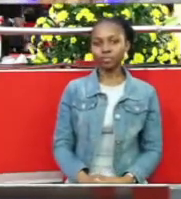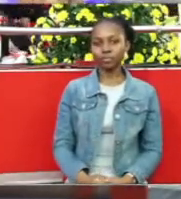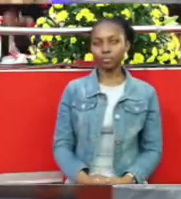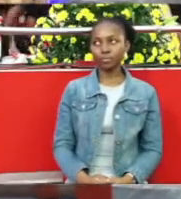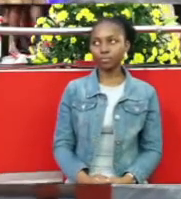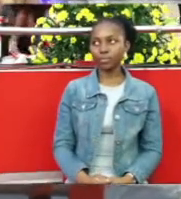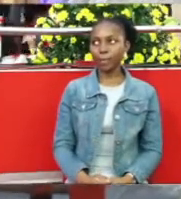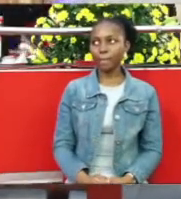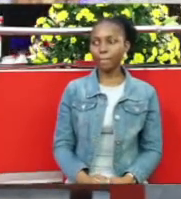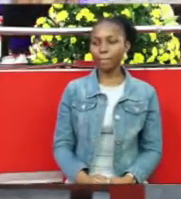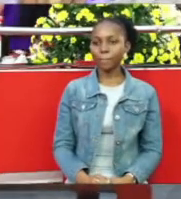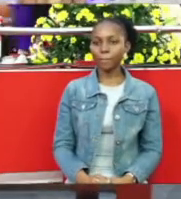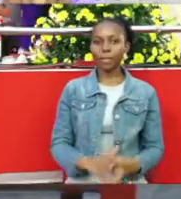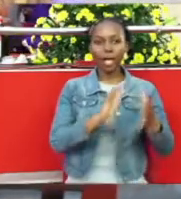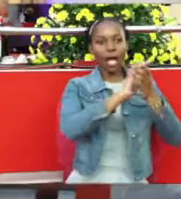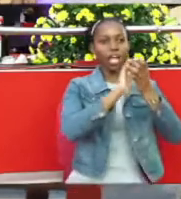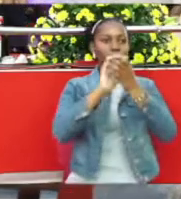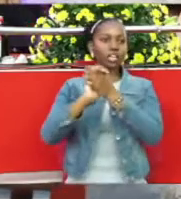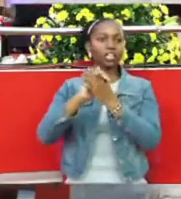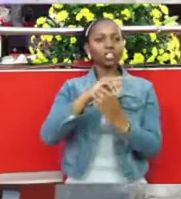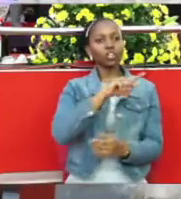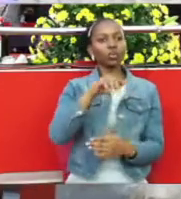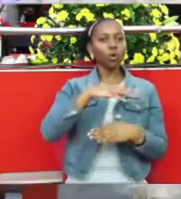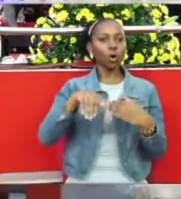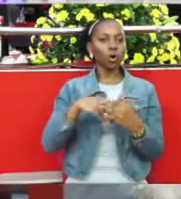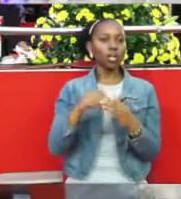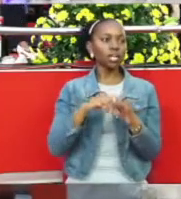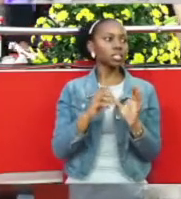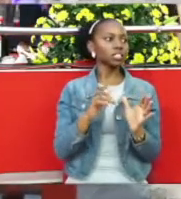I greet you all in the name of the Lord. Bwanesu asifiwe.